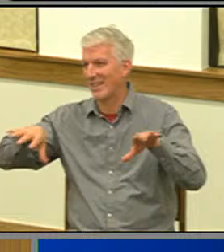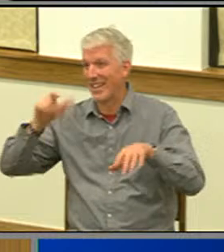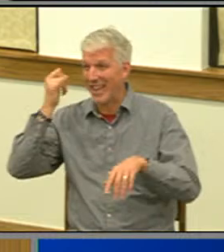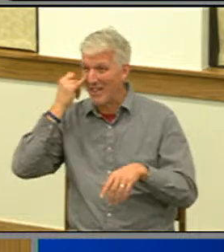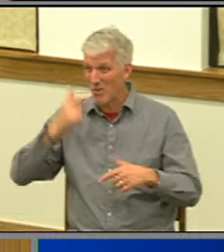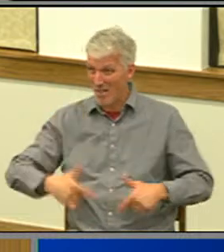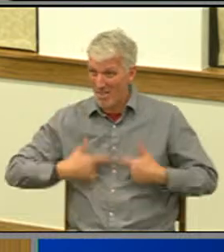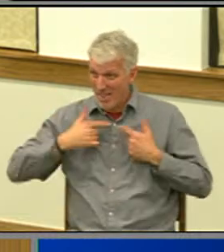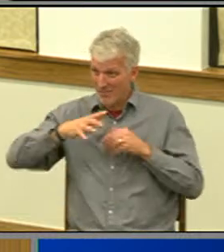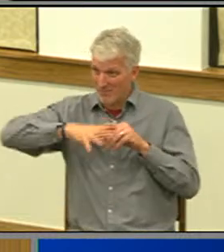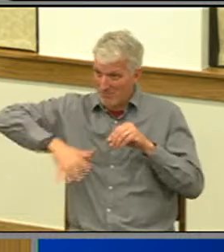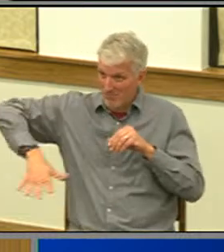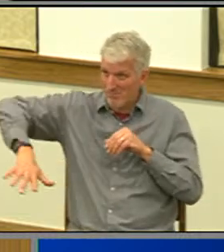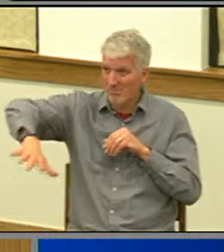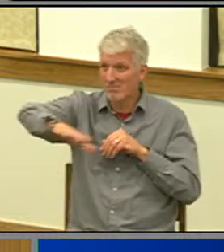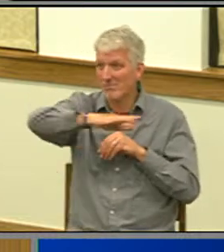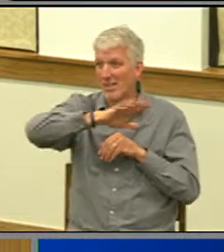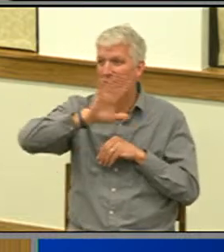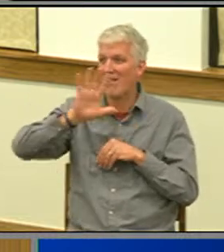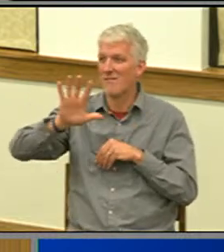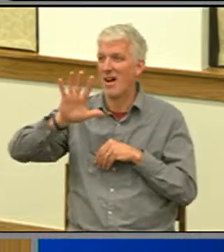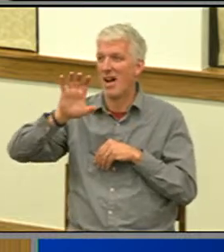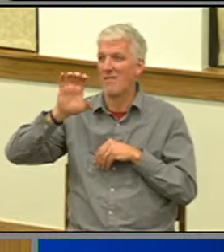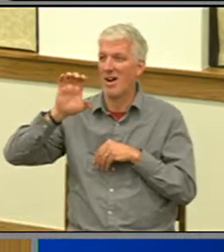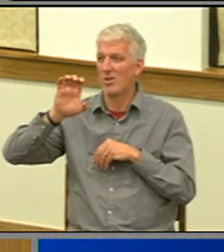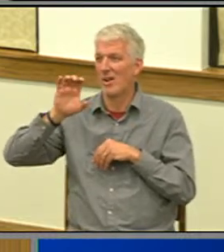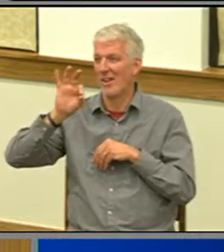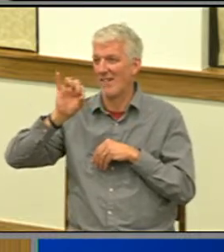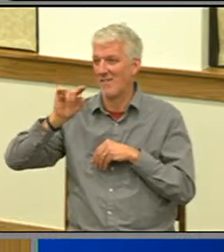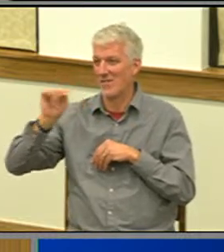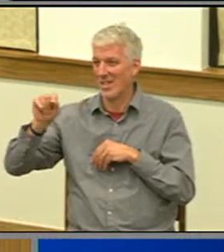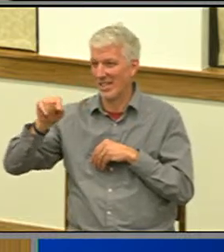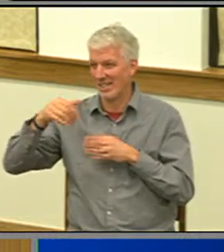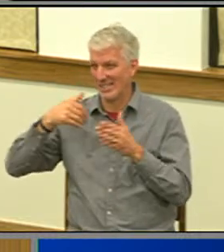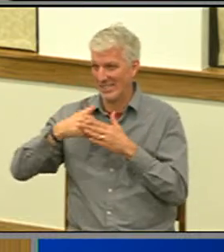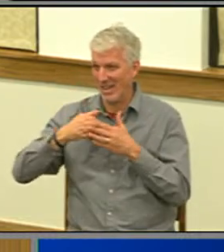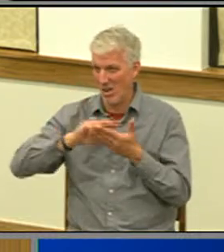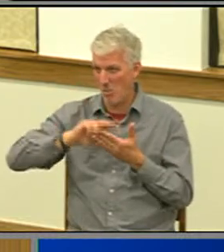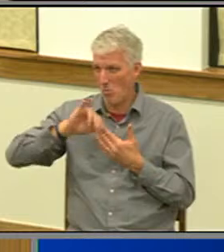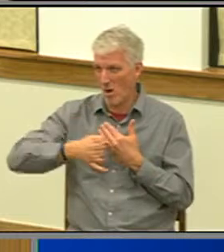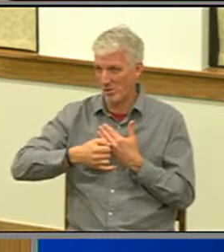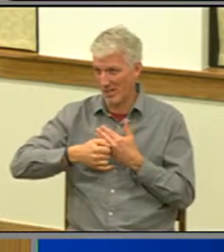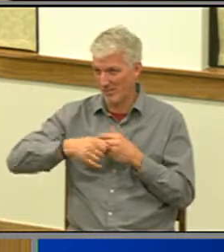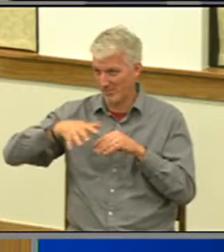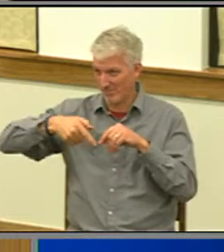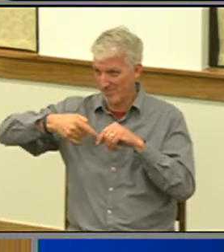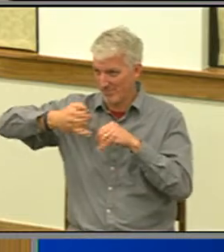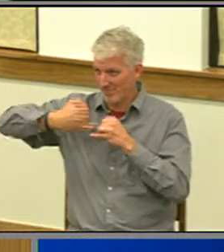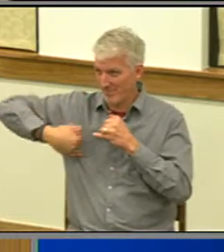the project limits and posted on the city's website at